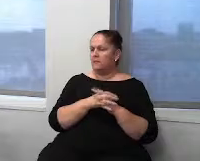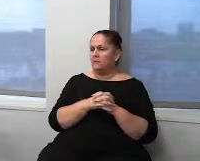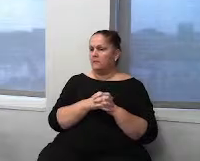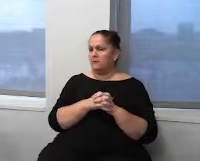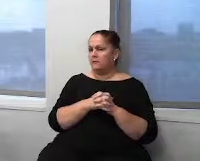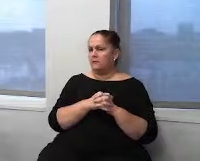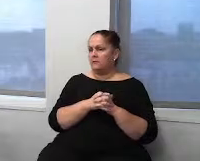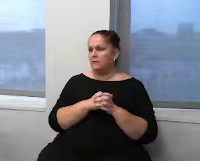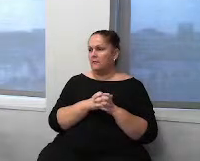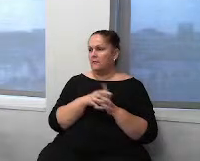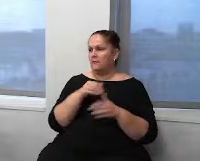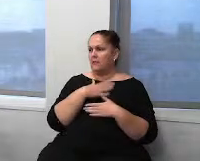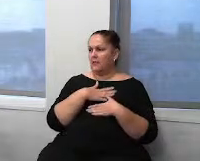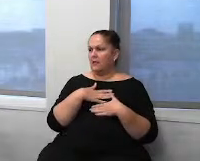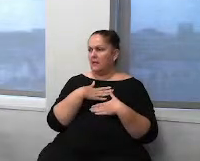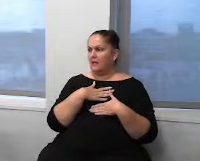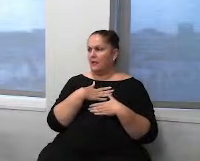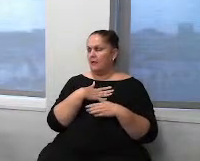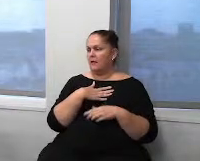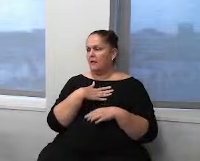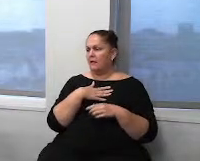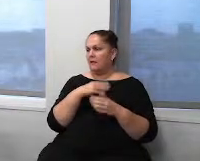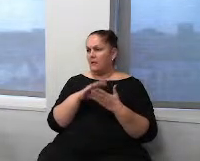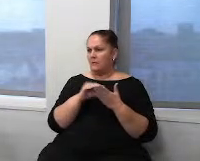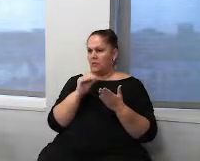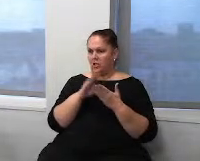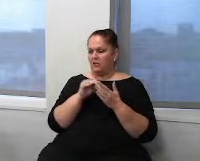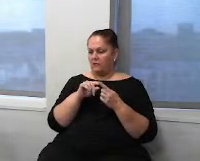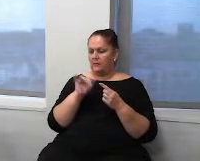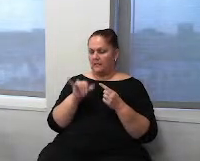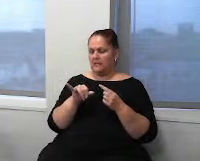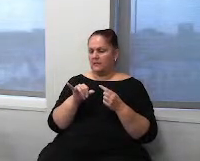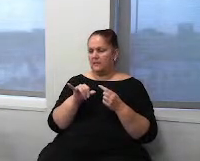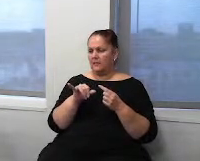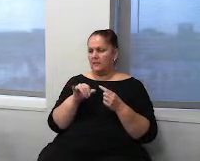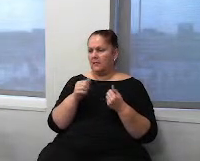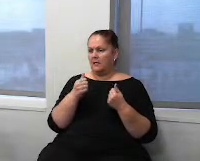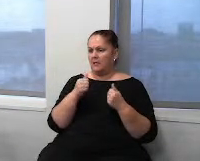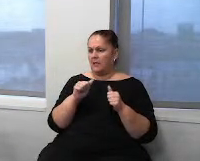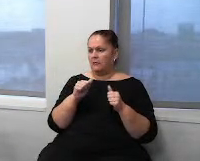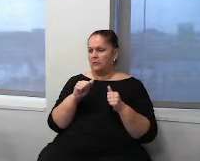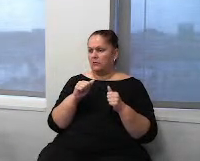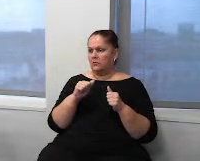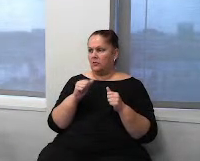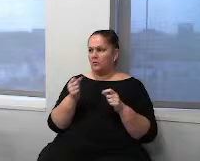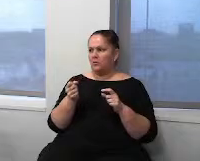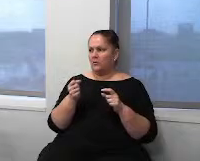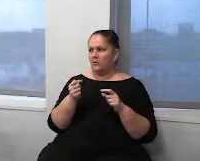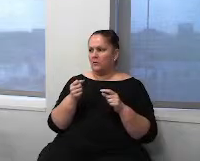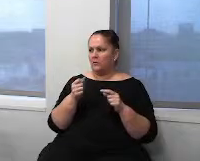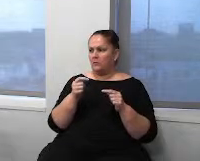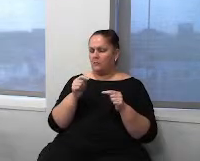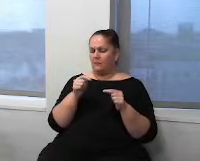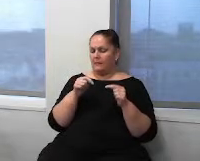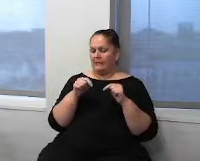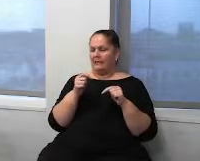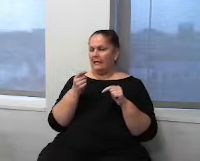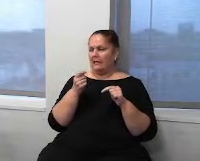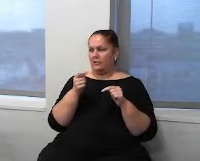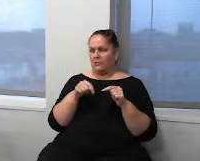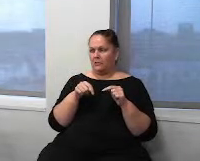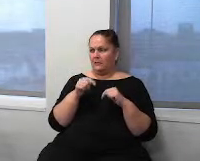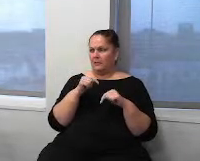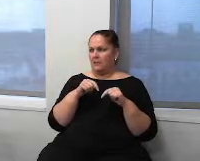please. Okay. Pause between it. By the way, I appreciate this cross very much. I'm learning from it. and try moving back just maybe